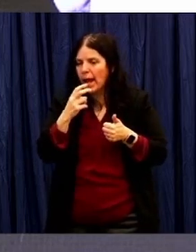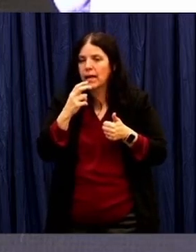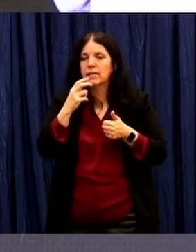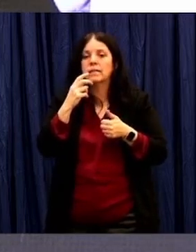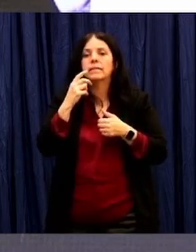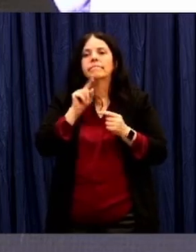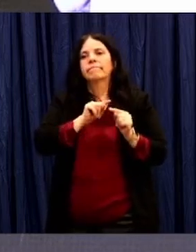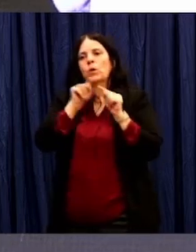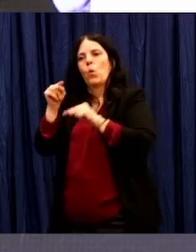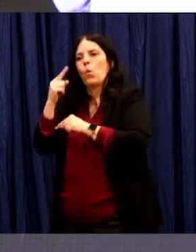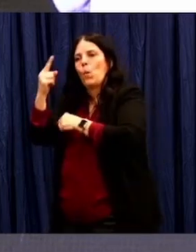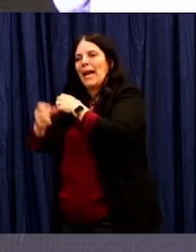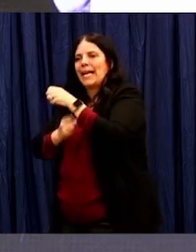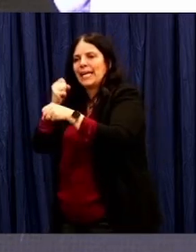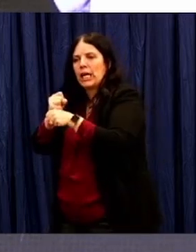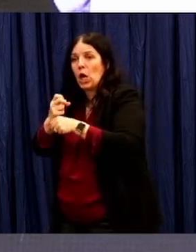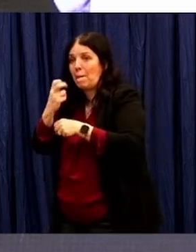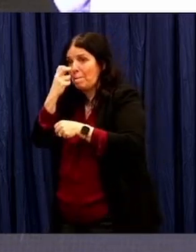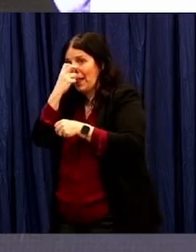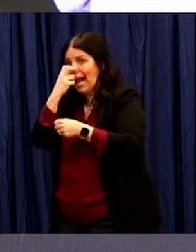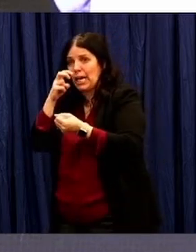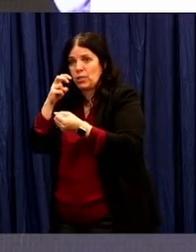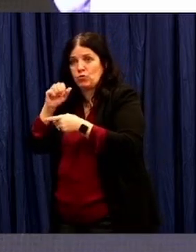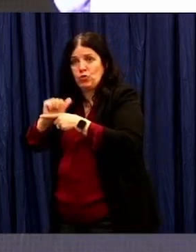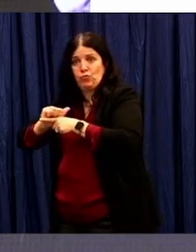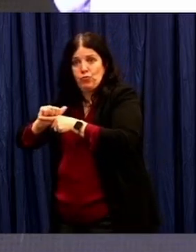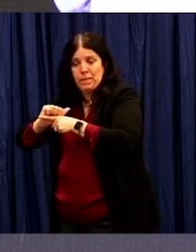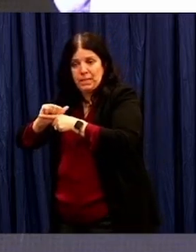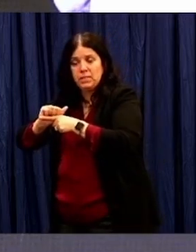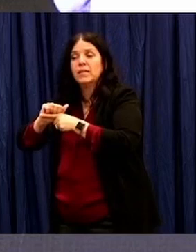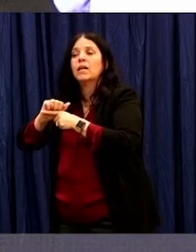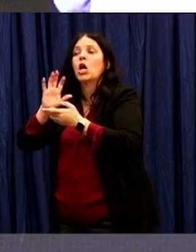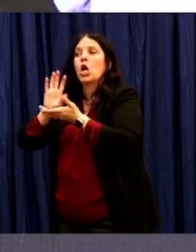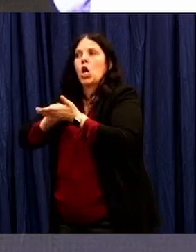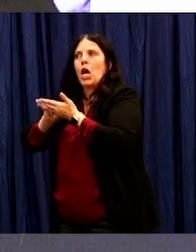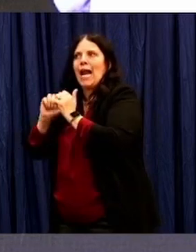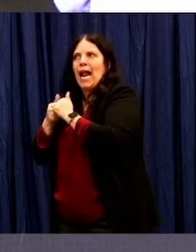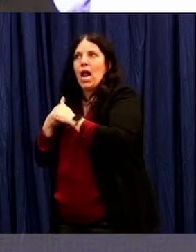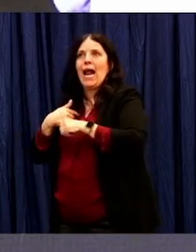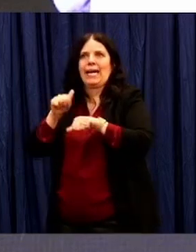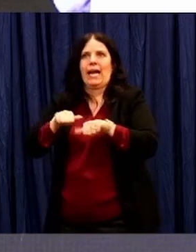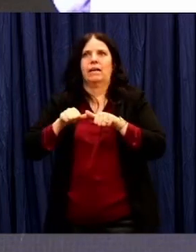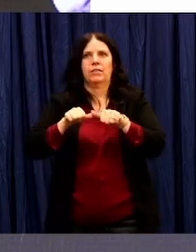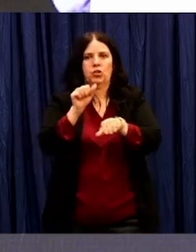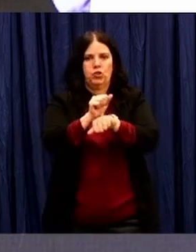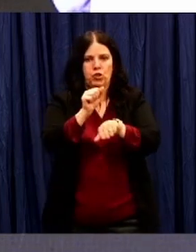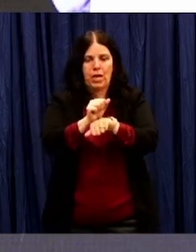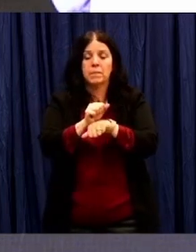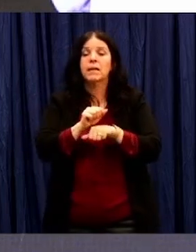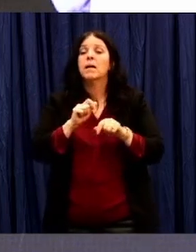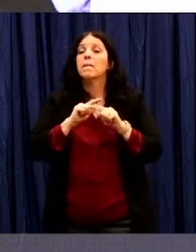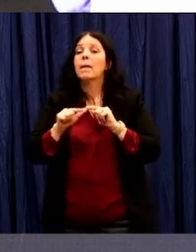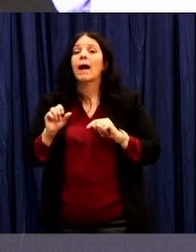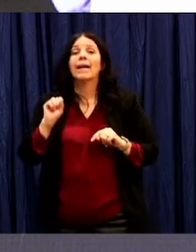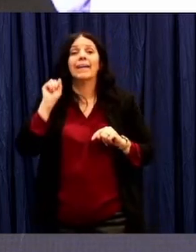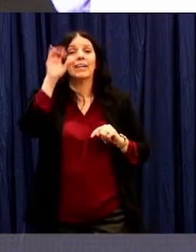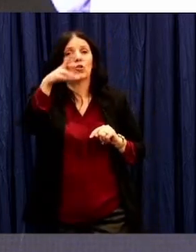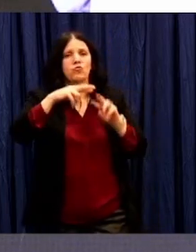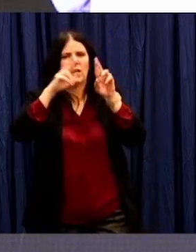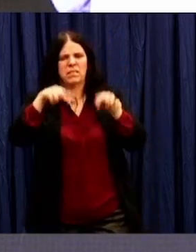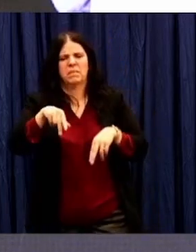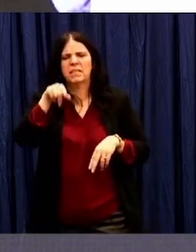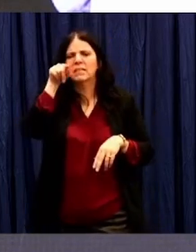blindness rehabilitation to learn the skills to do a job blind, and then from then on, every resume screener system says, there's